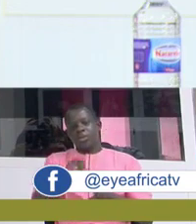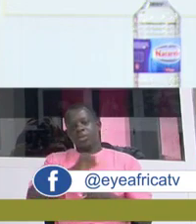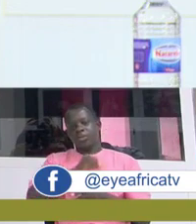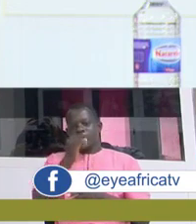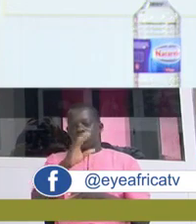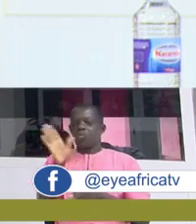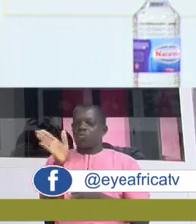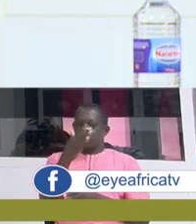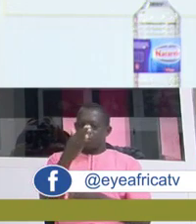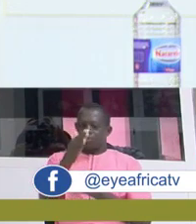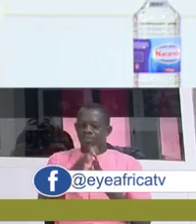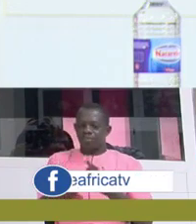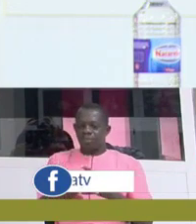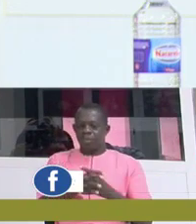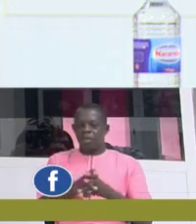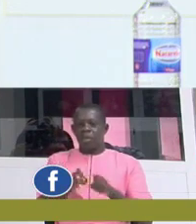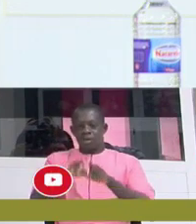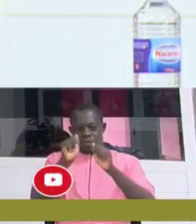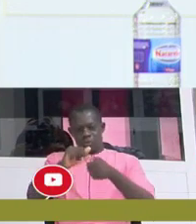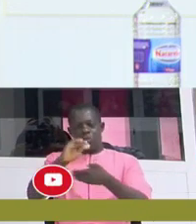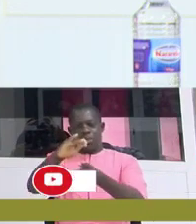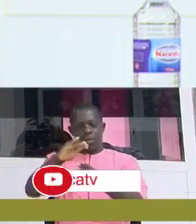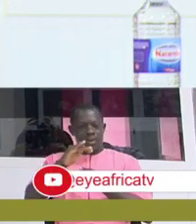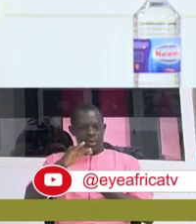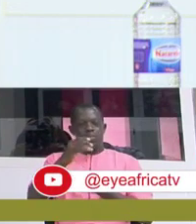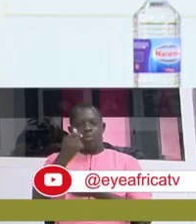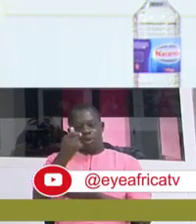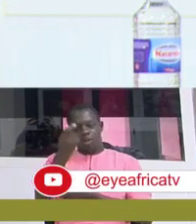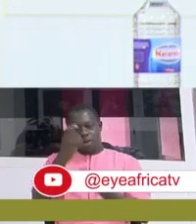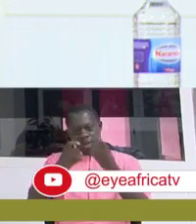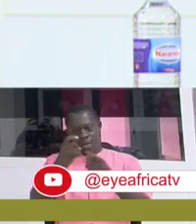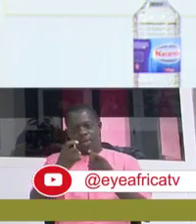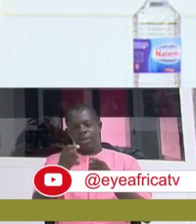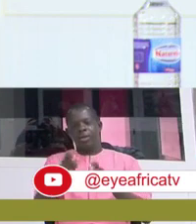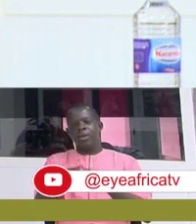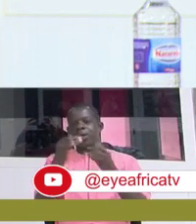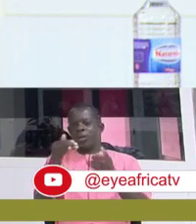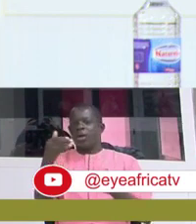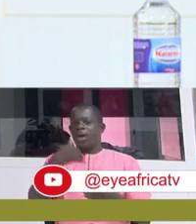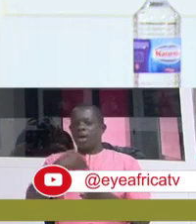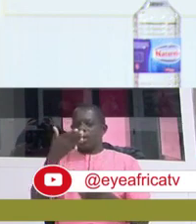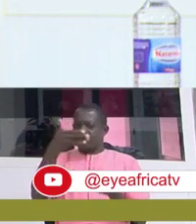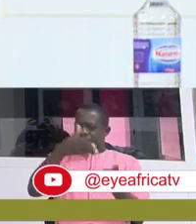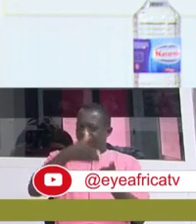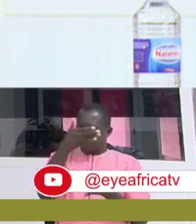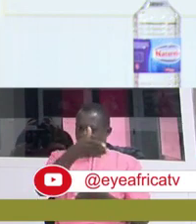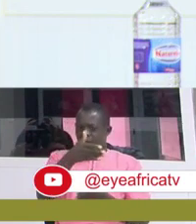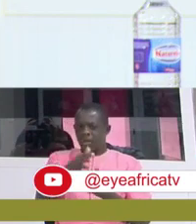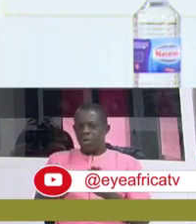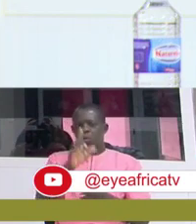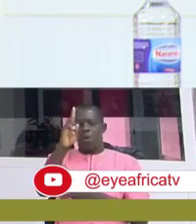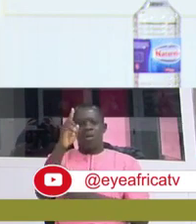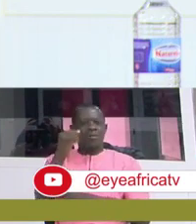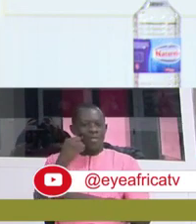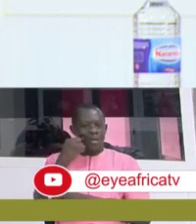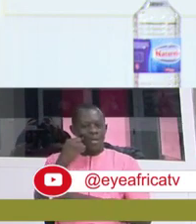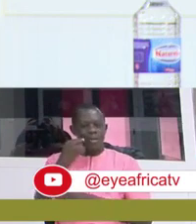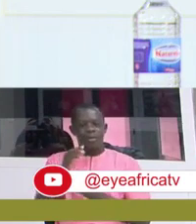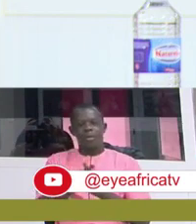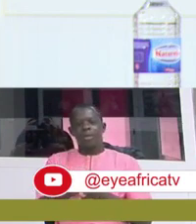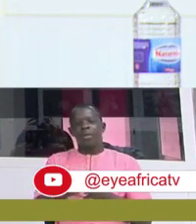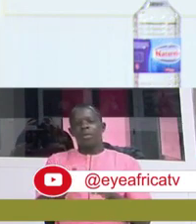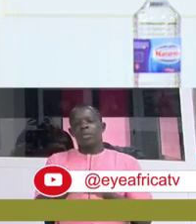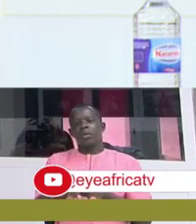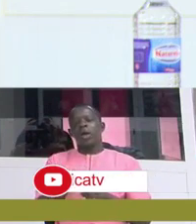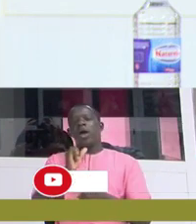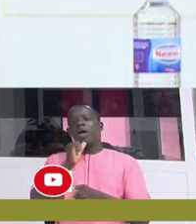He told me to go. Ibina akodo kamale. You will come for the money. Mbeje. I was there. Lunkiling. One day.